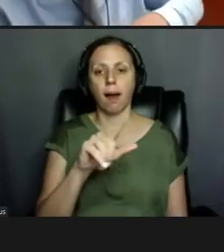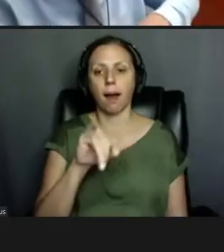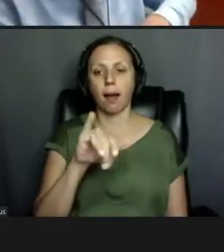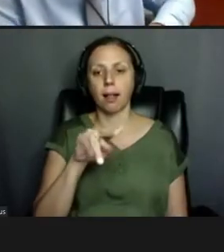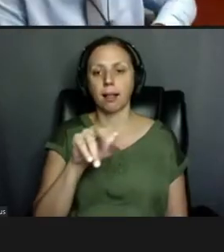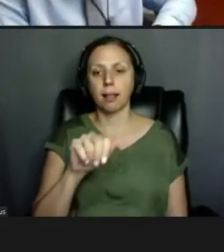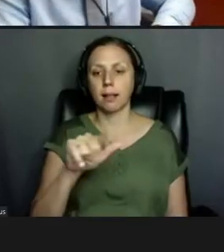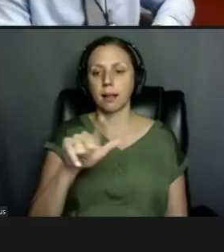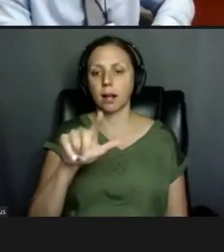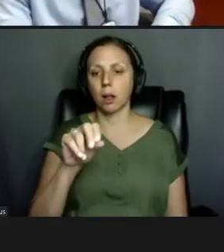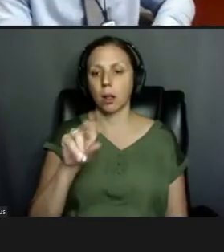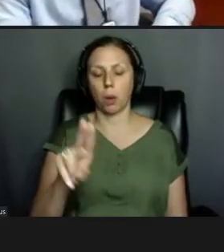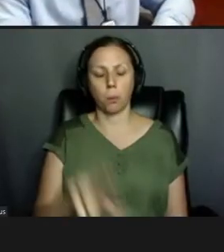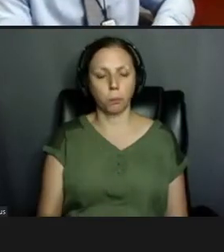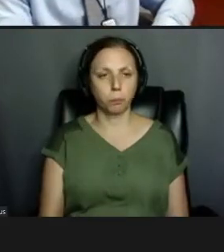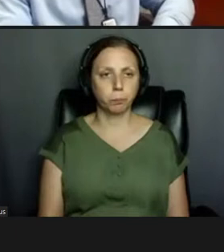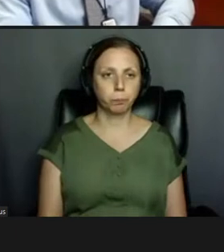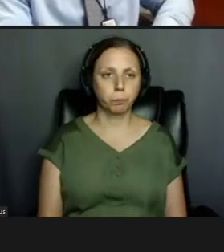followed by Jody Feld.